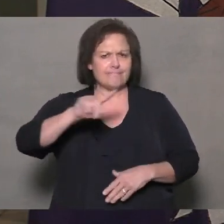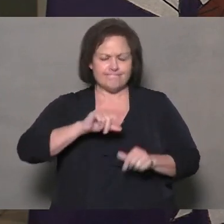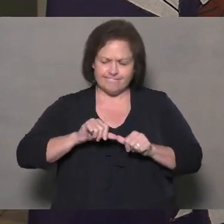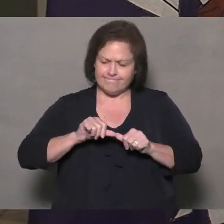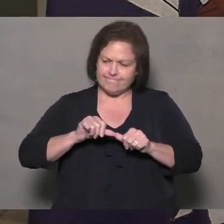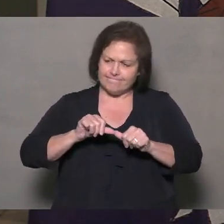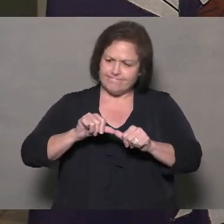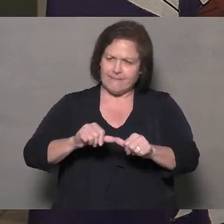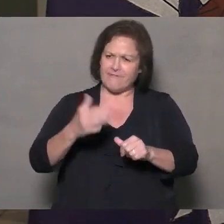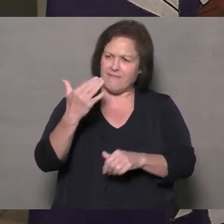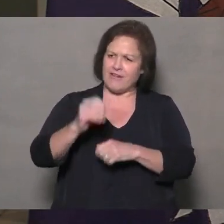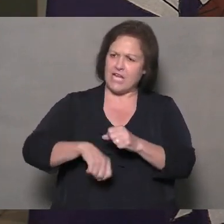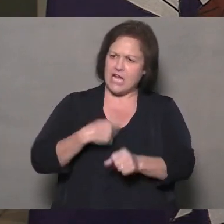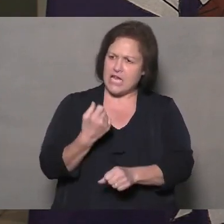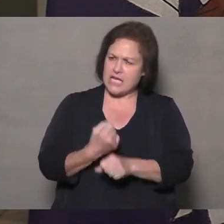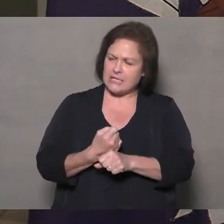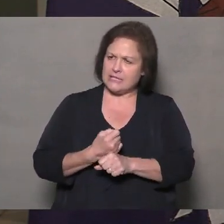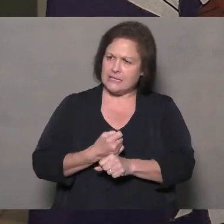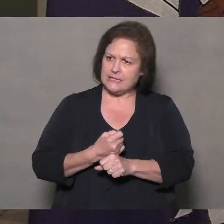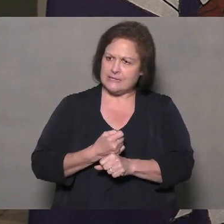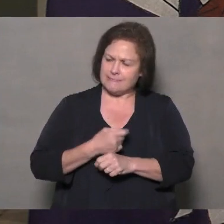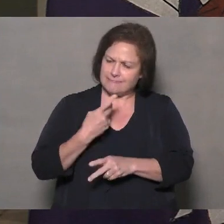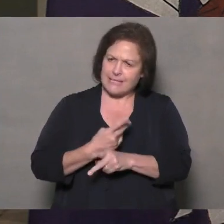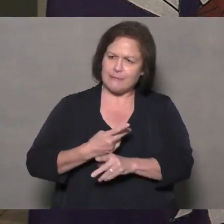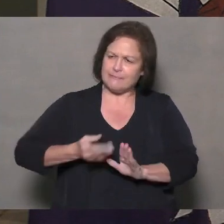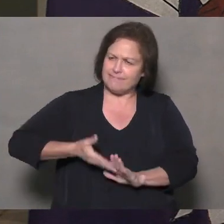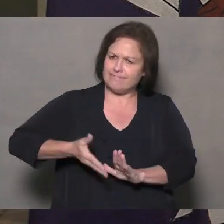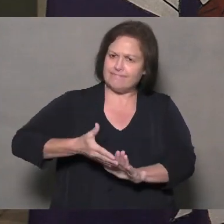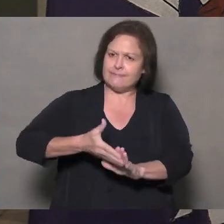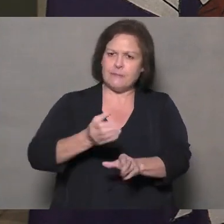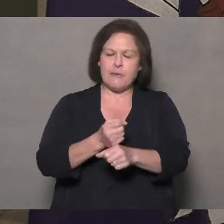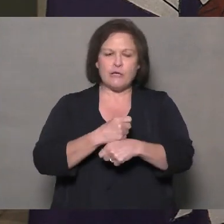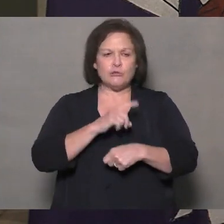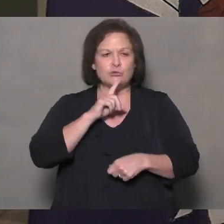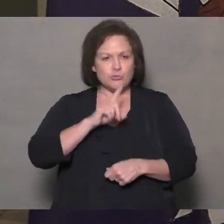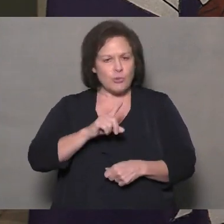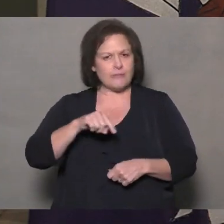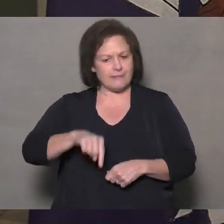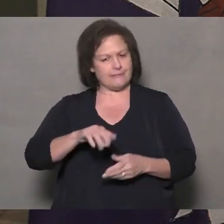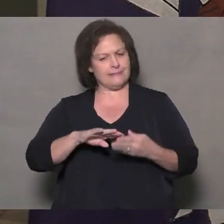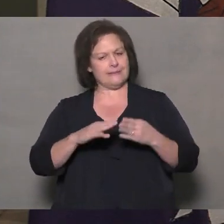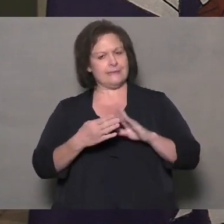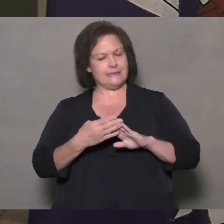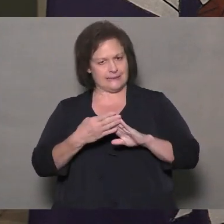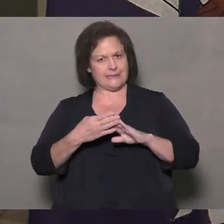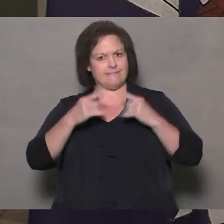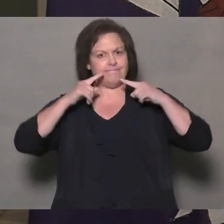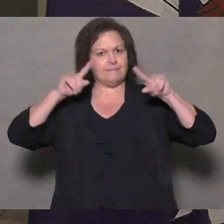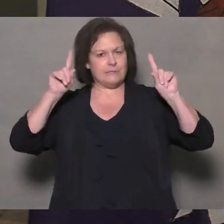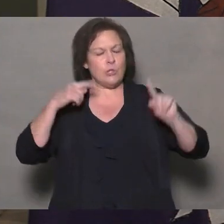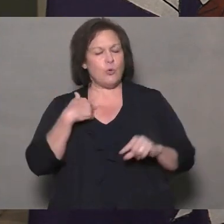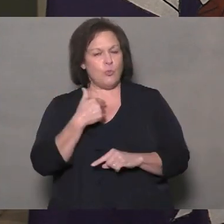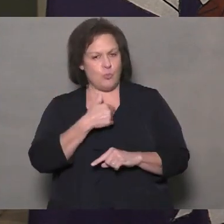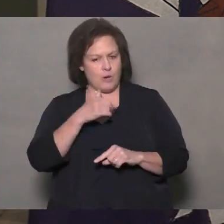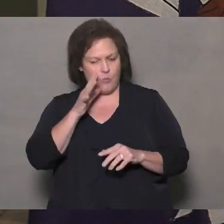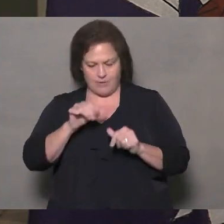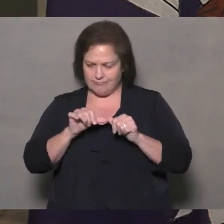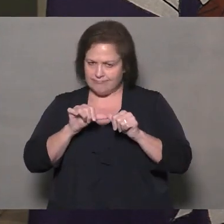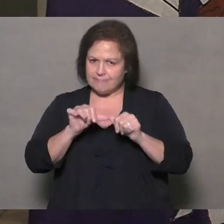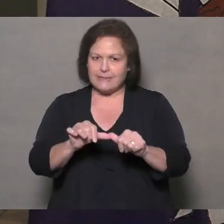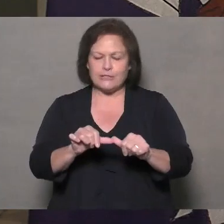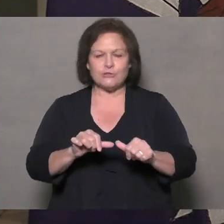for 15 years ensuring that this city is coming back. And we will continue to do just